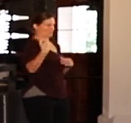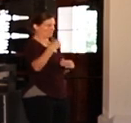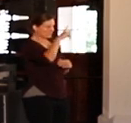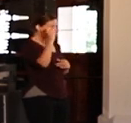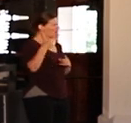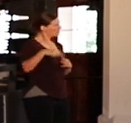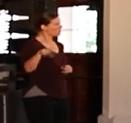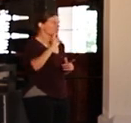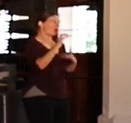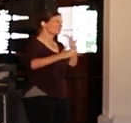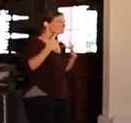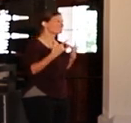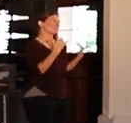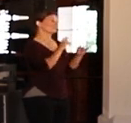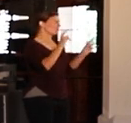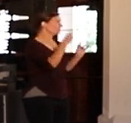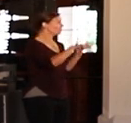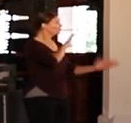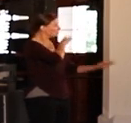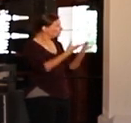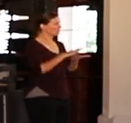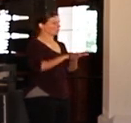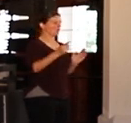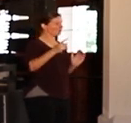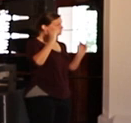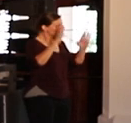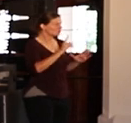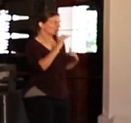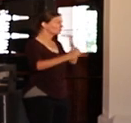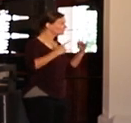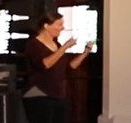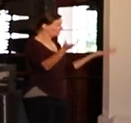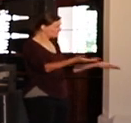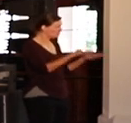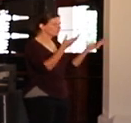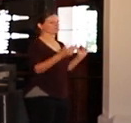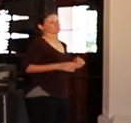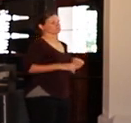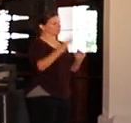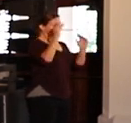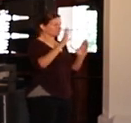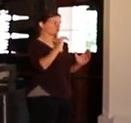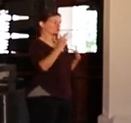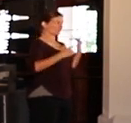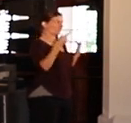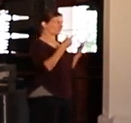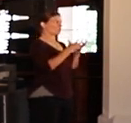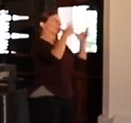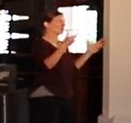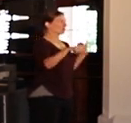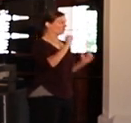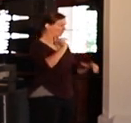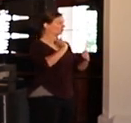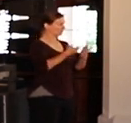They also couldn't wait till you arrive. They are so excited that you're here in numbers. But